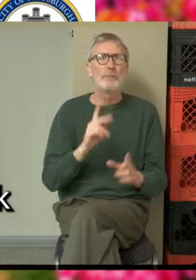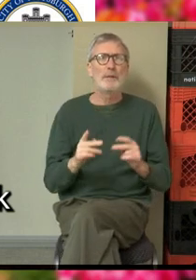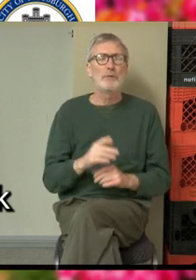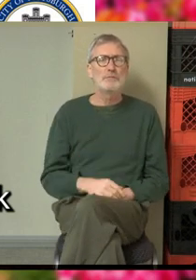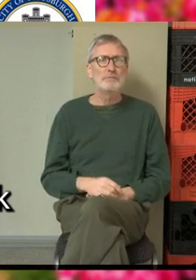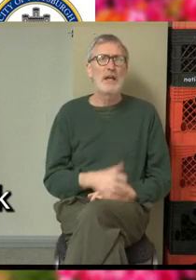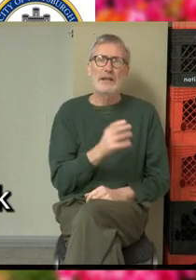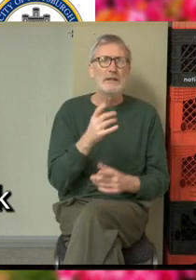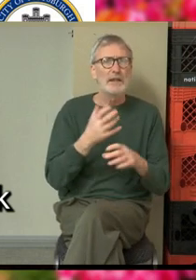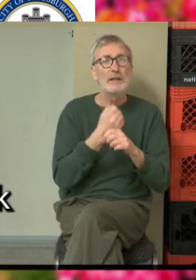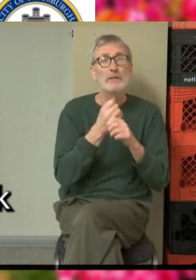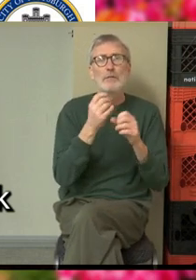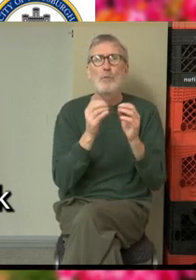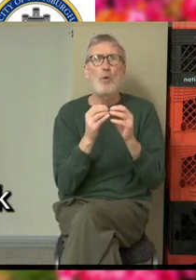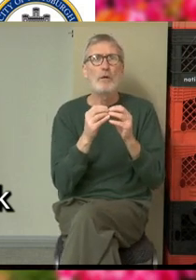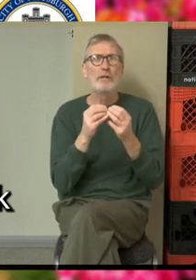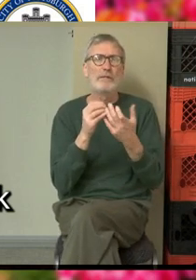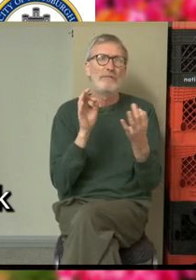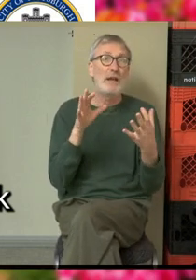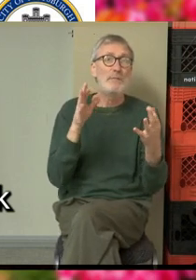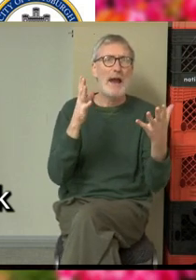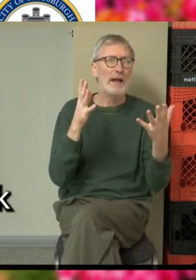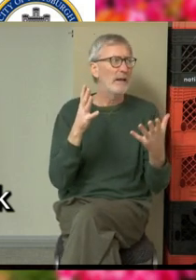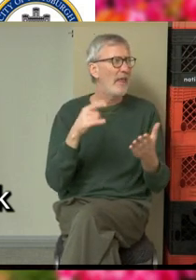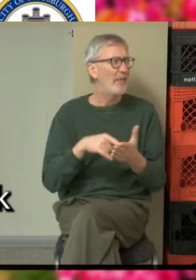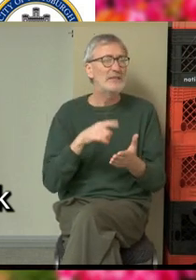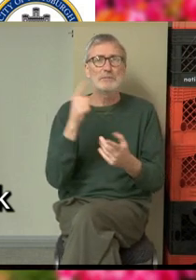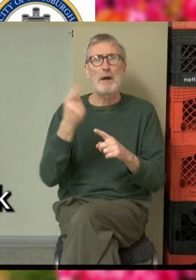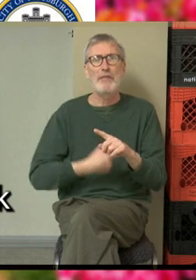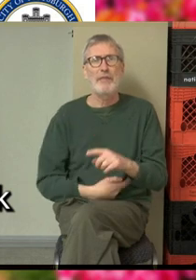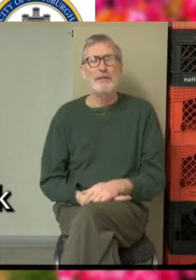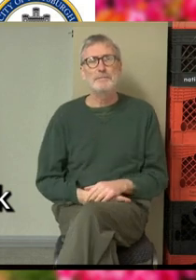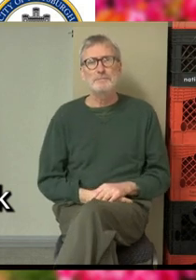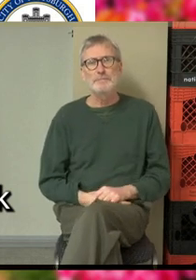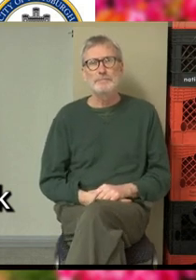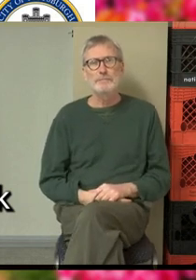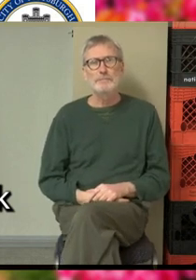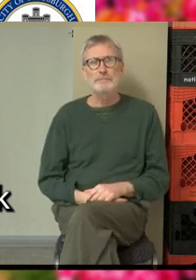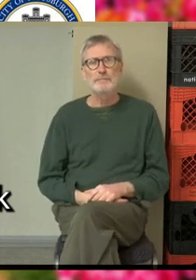more feedback throughout the month as well. Go ahead.